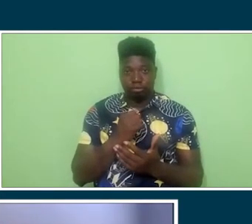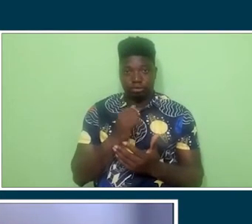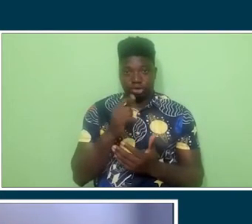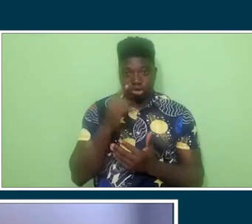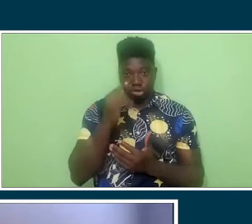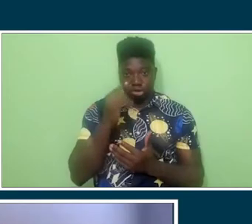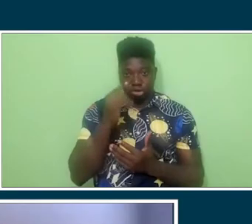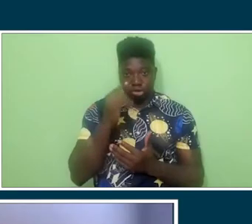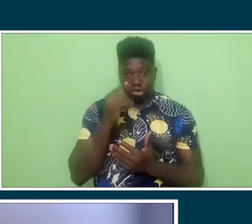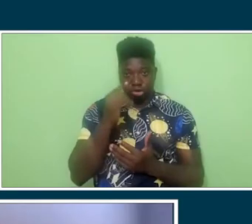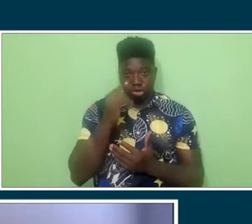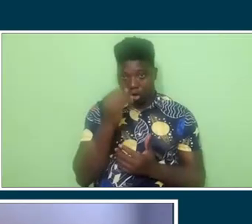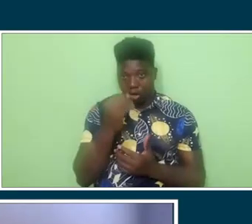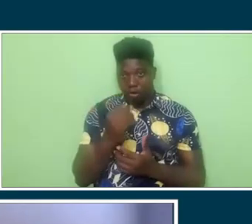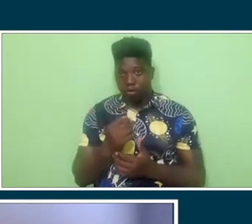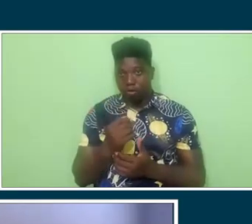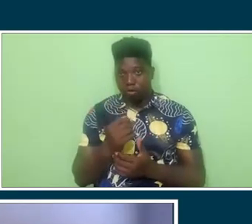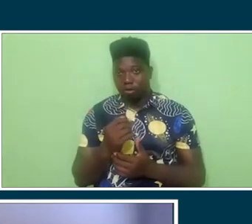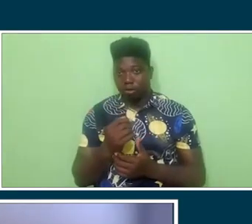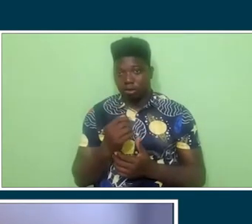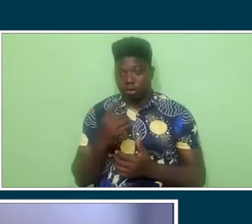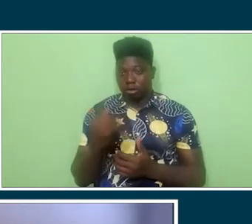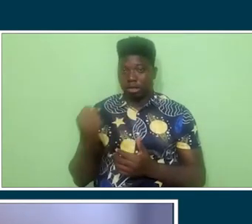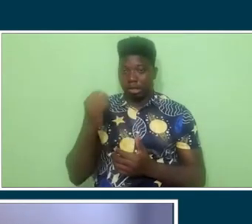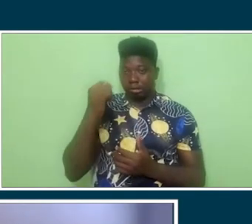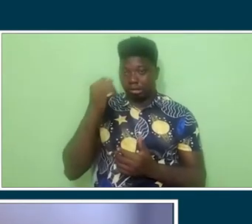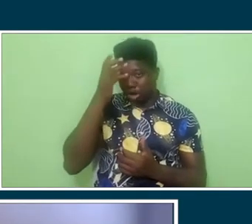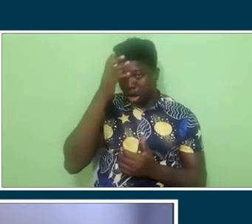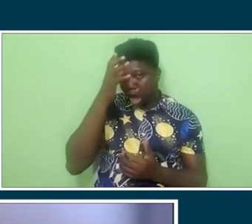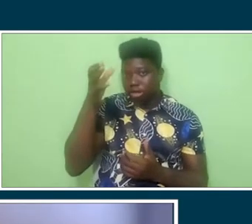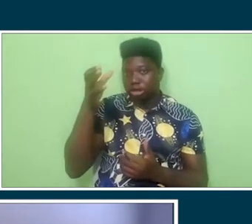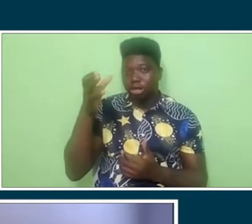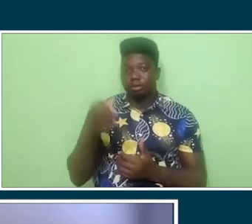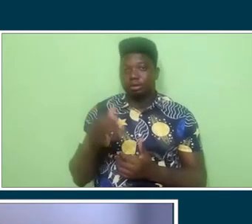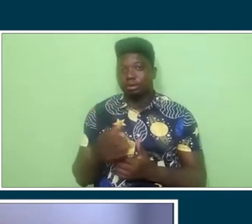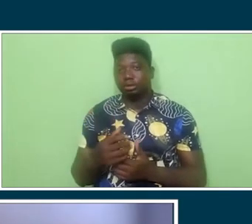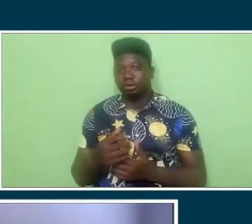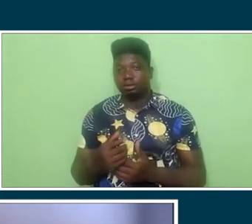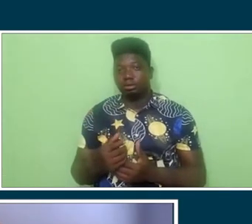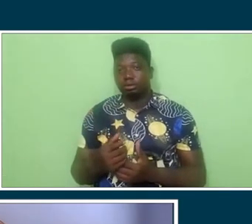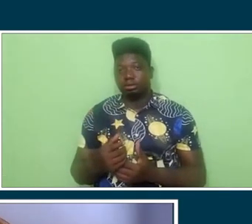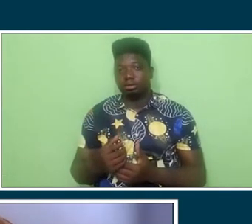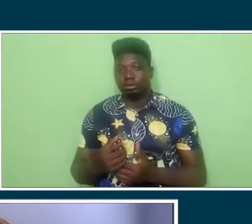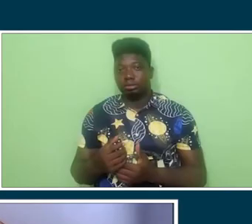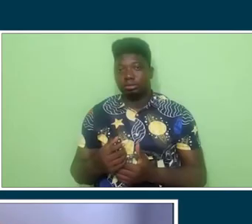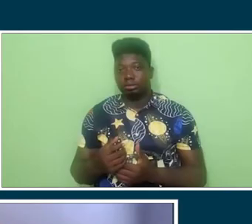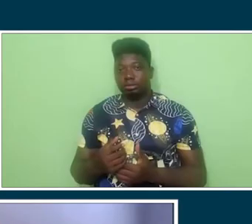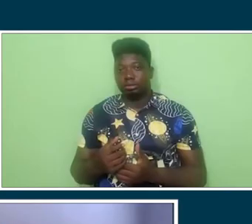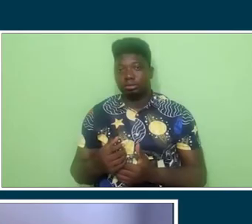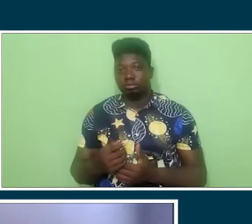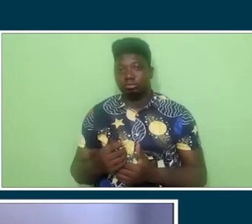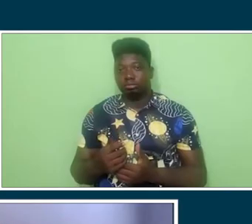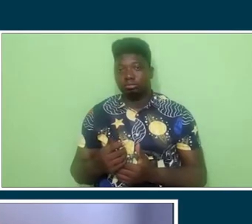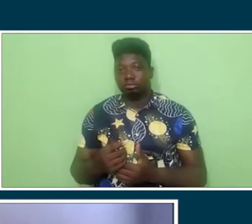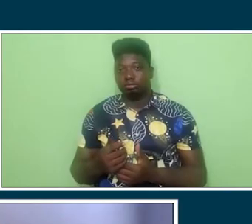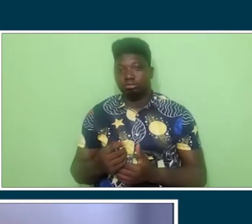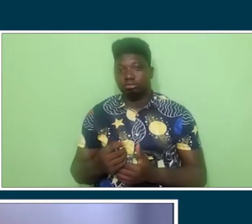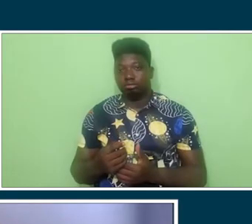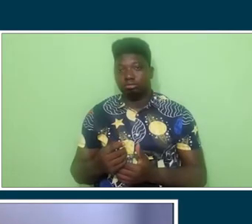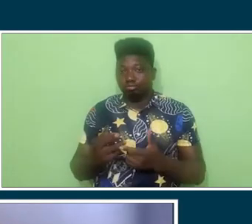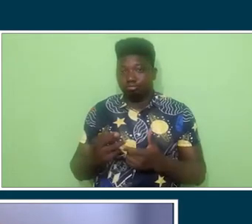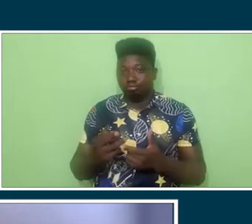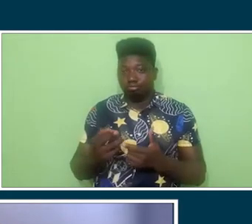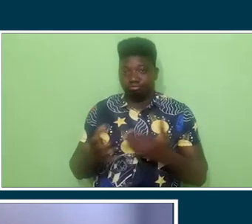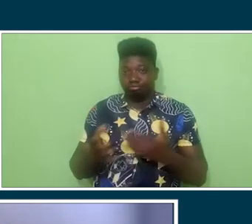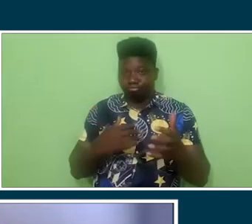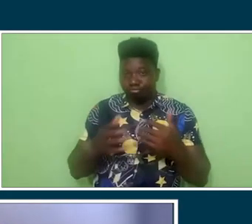embedded in what we call DEI or EDI or JEDI or whatever acronym is being used in an organization to talk about